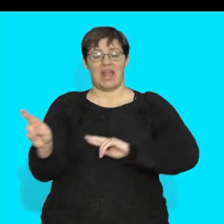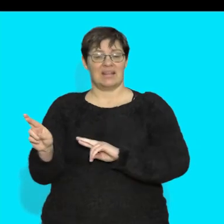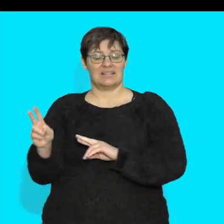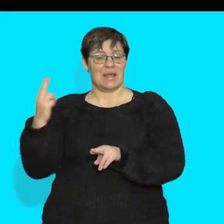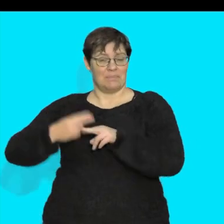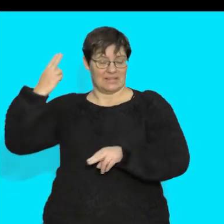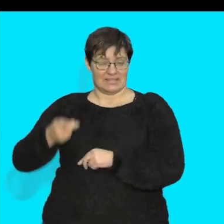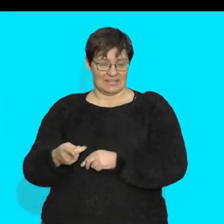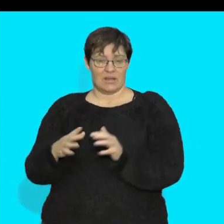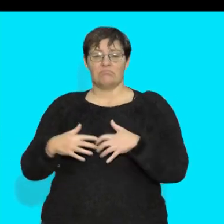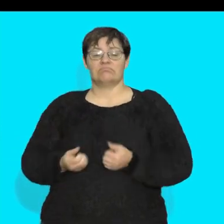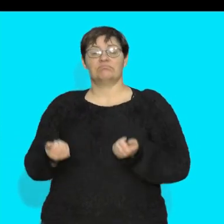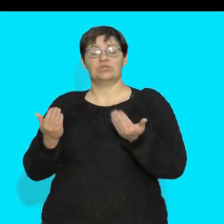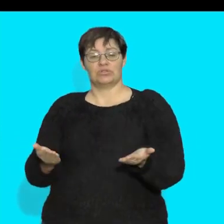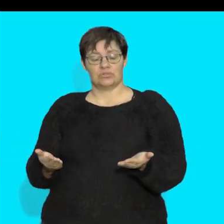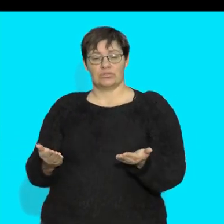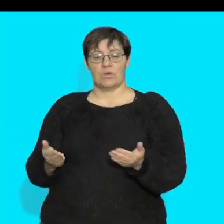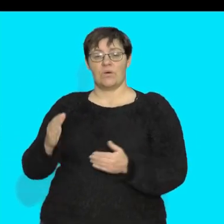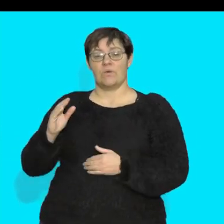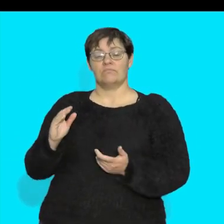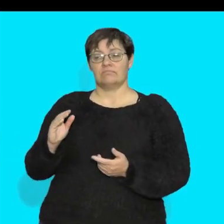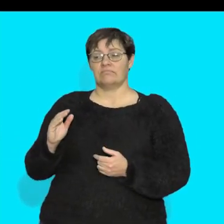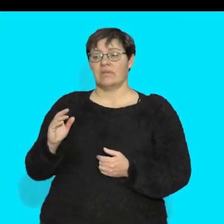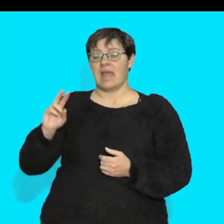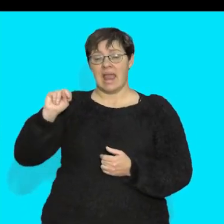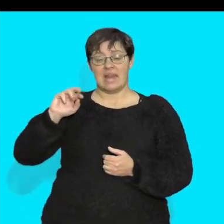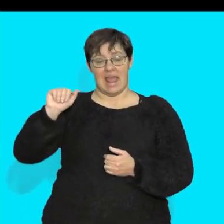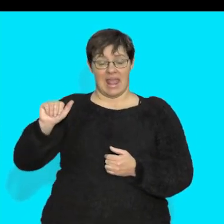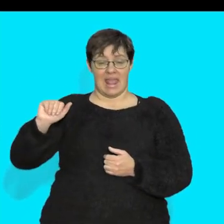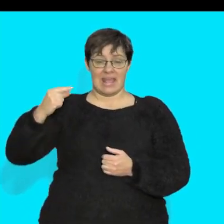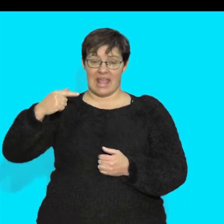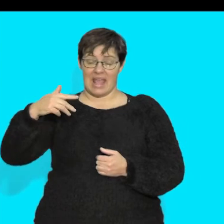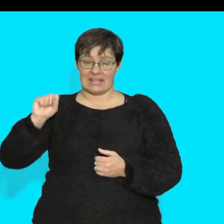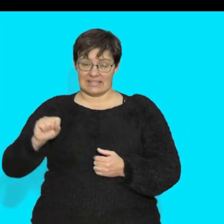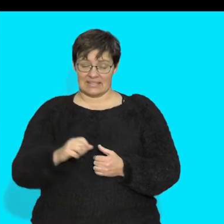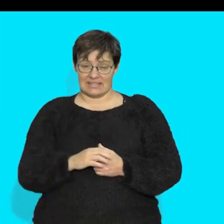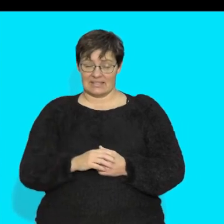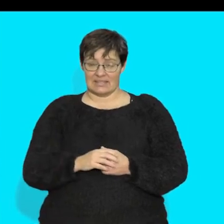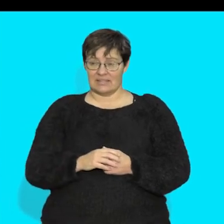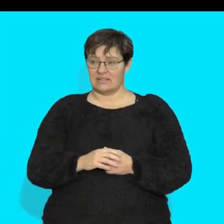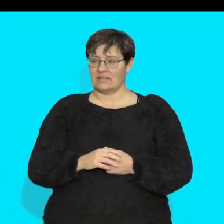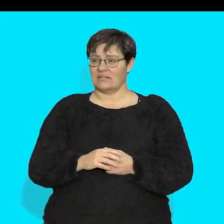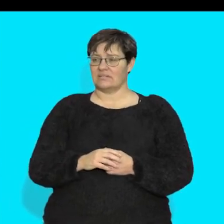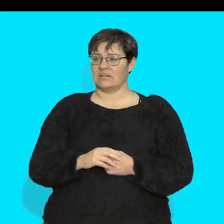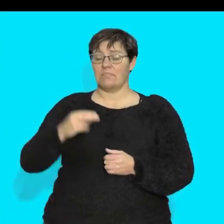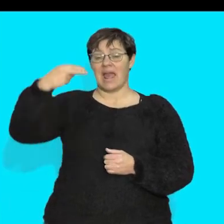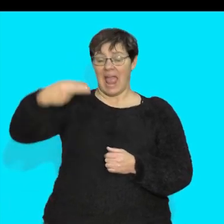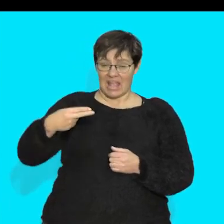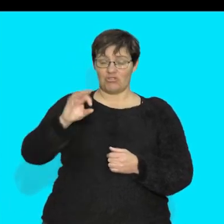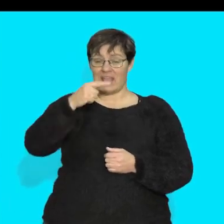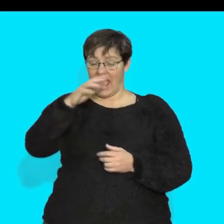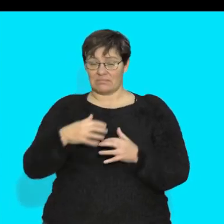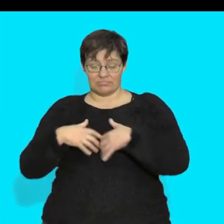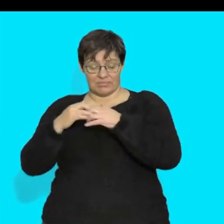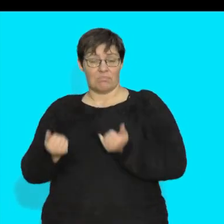produces hydrogen gas, and what's balanced over is the water that produces sodium